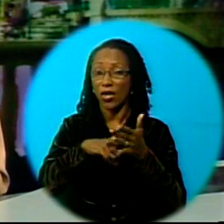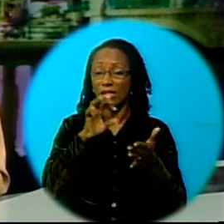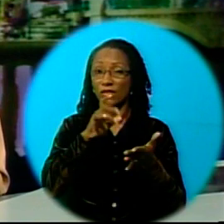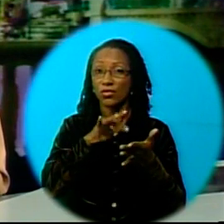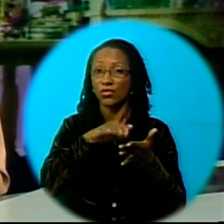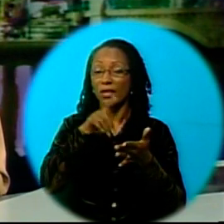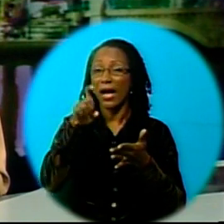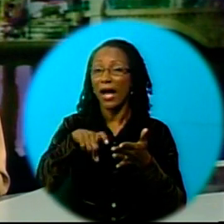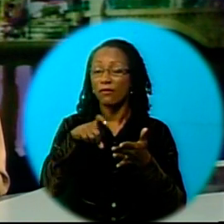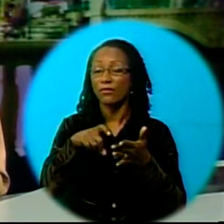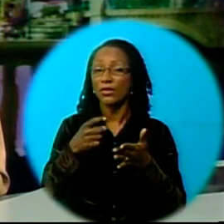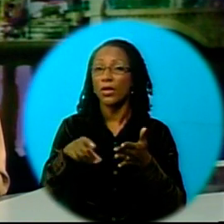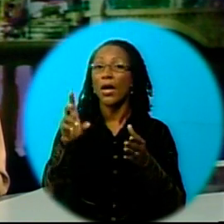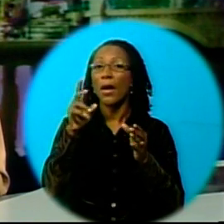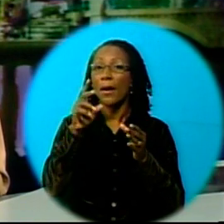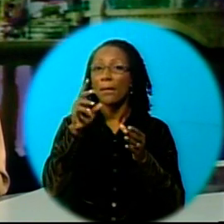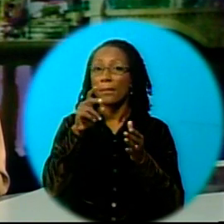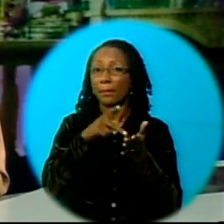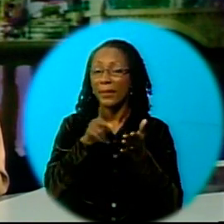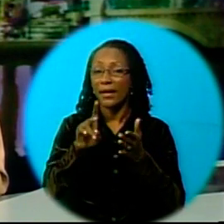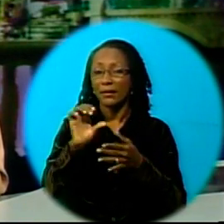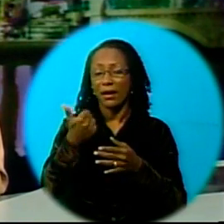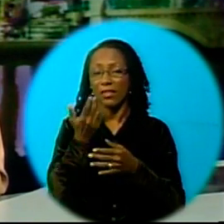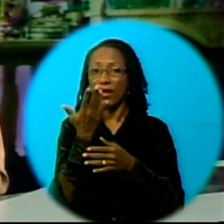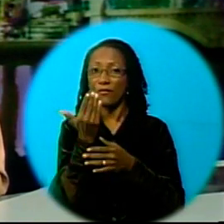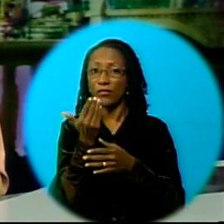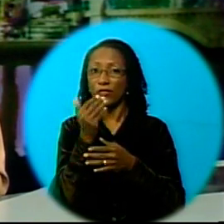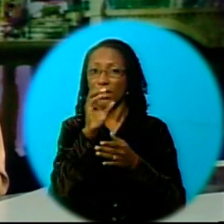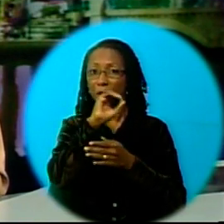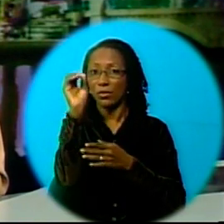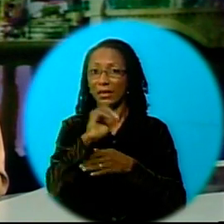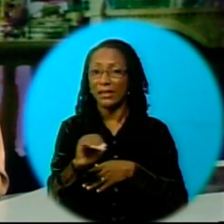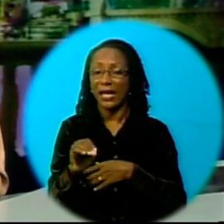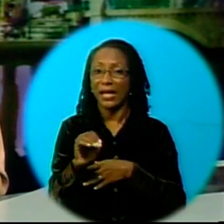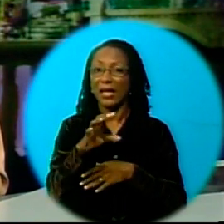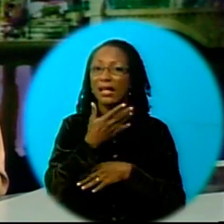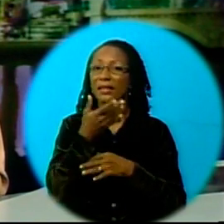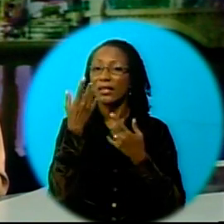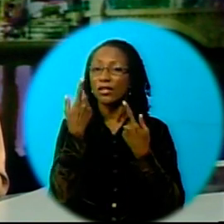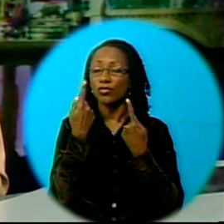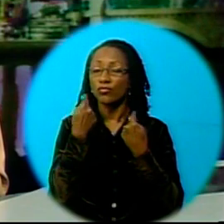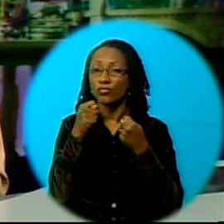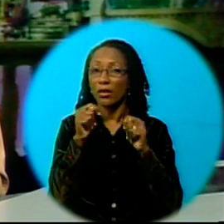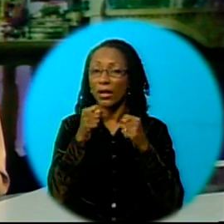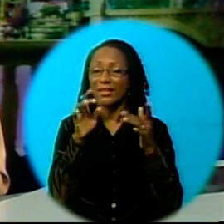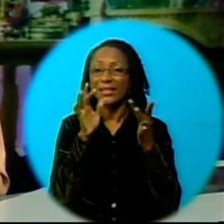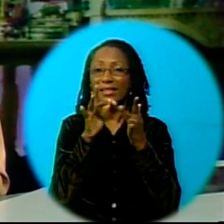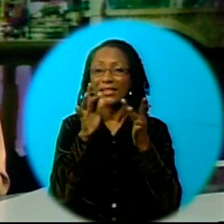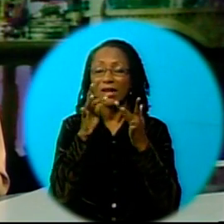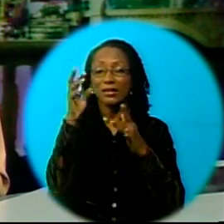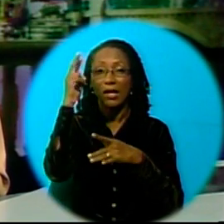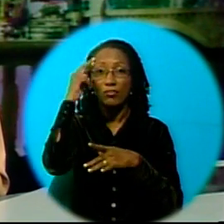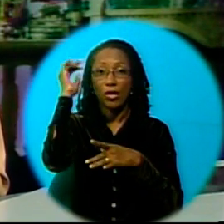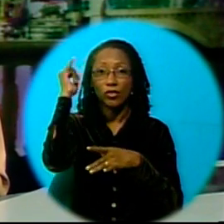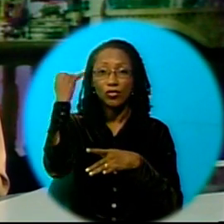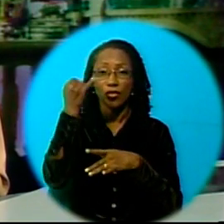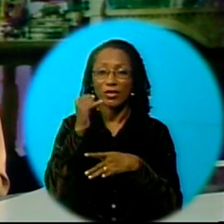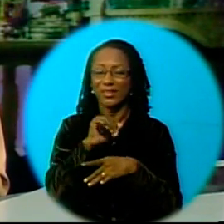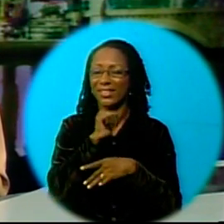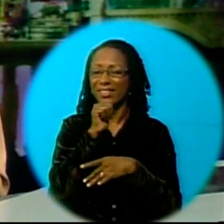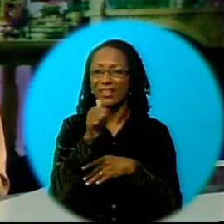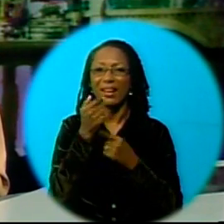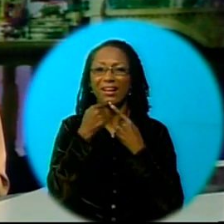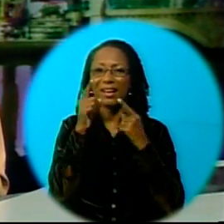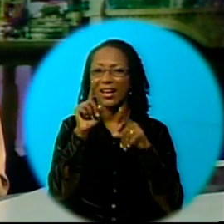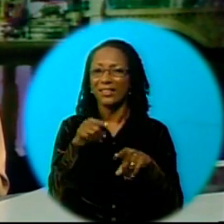rest. CBC tried to reach Education Minister Ronald Jones by telephone and via text. However, there was no